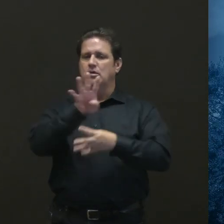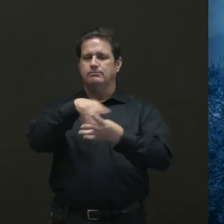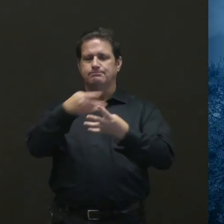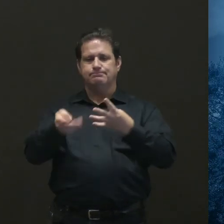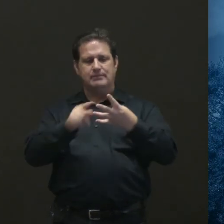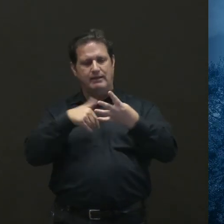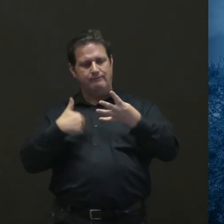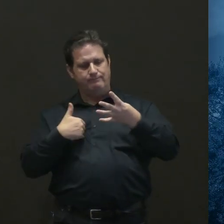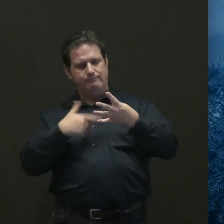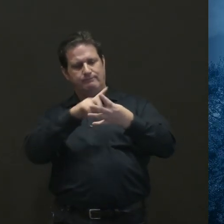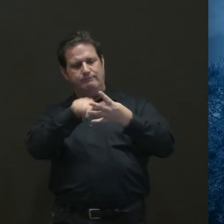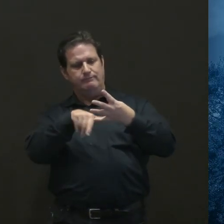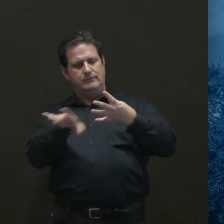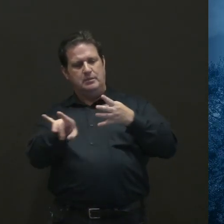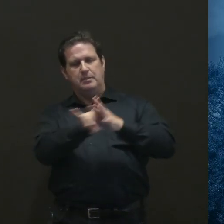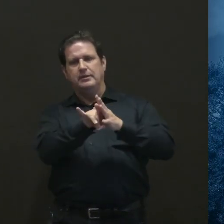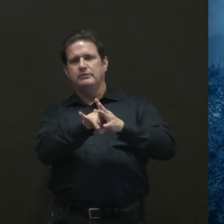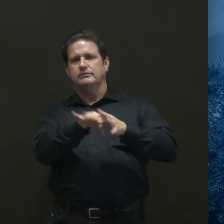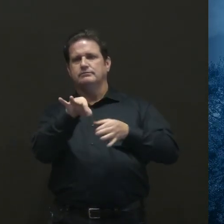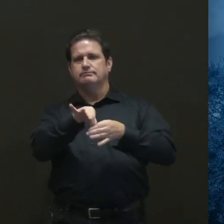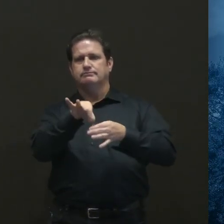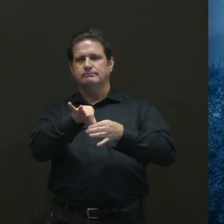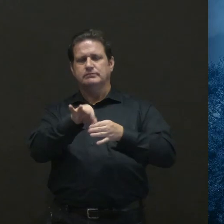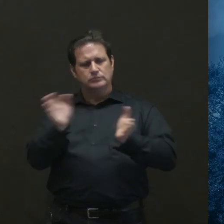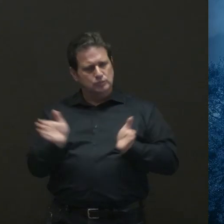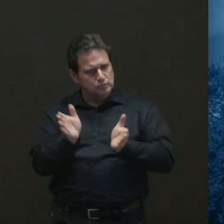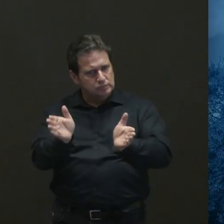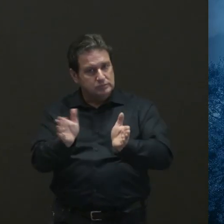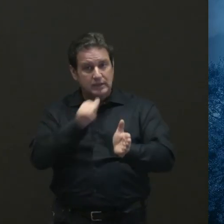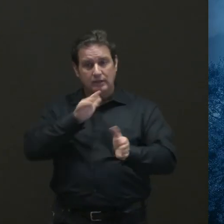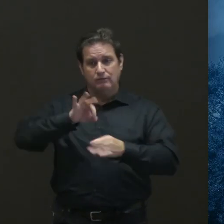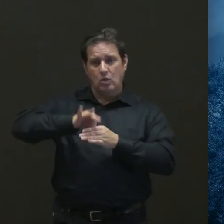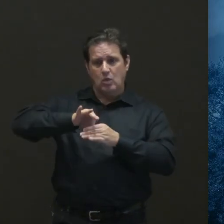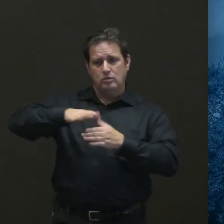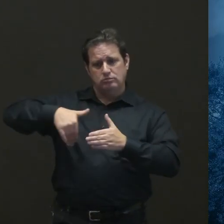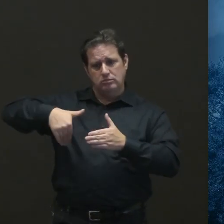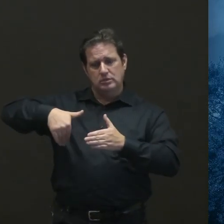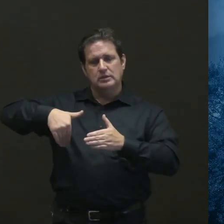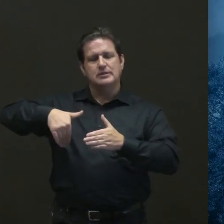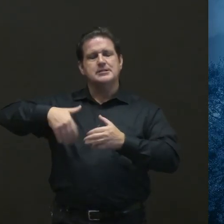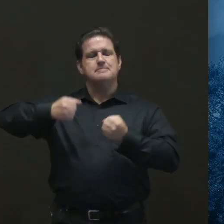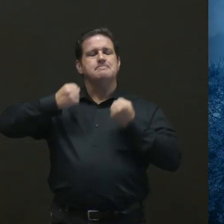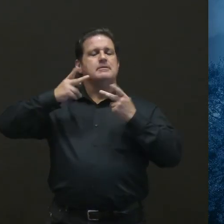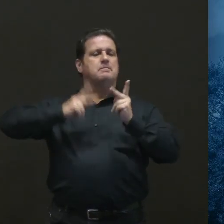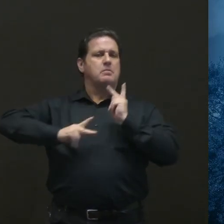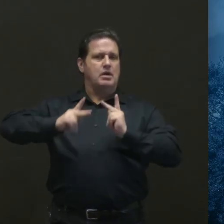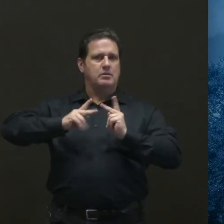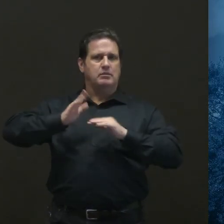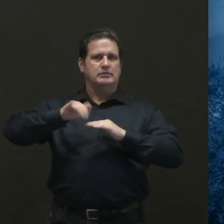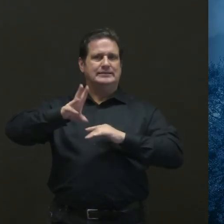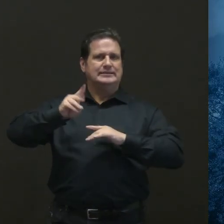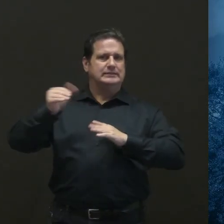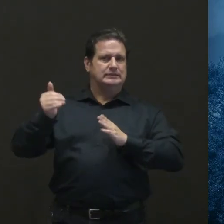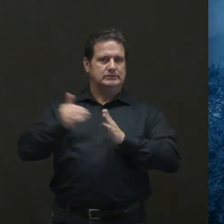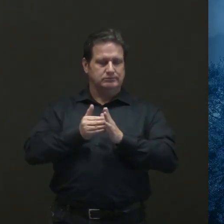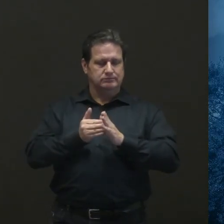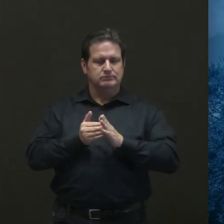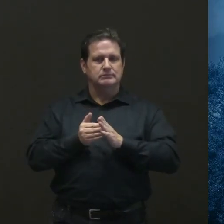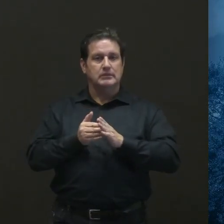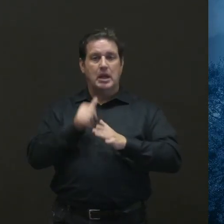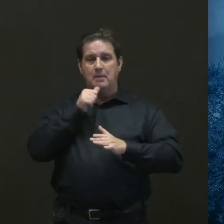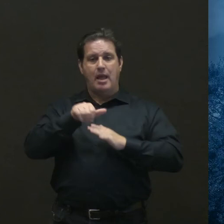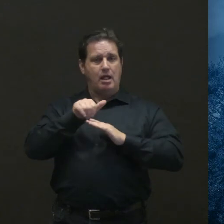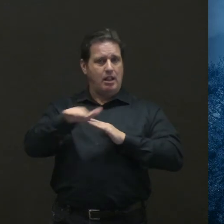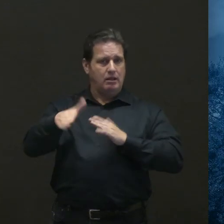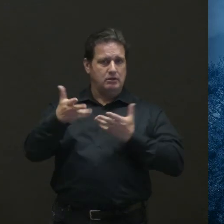candidates out there running for office. I would encourage you, if you haven't voted, so many people, over 60,000, have voted by